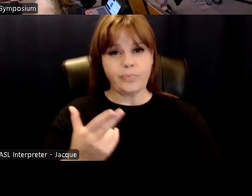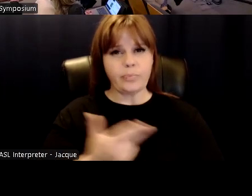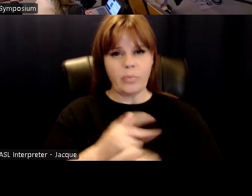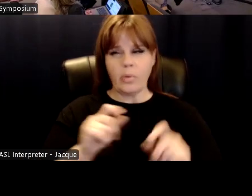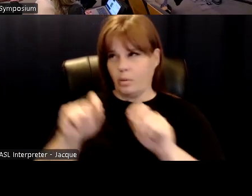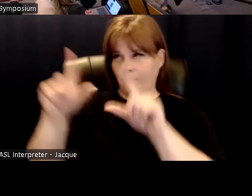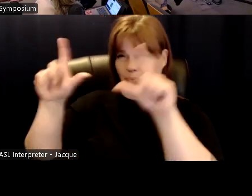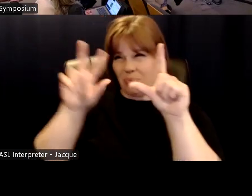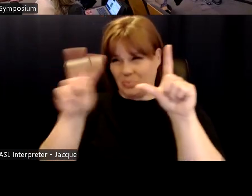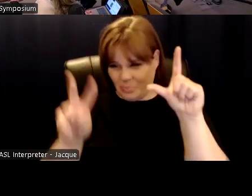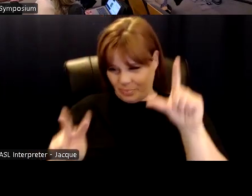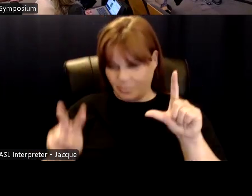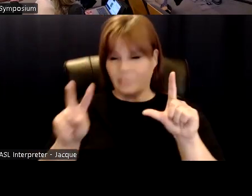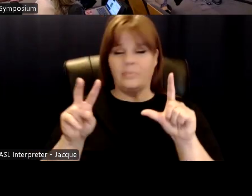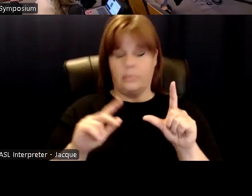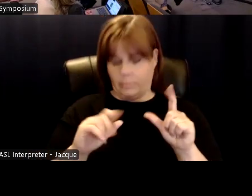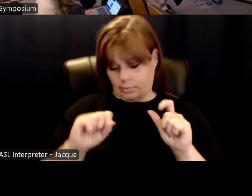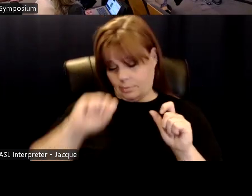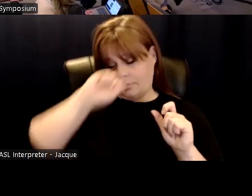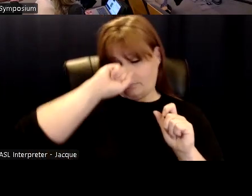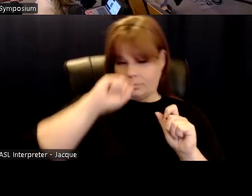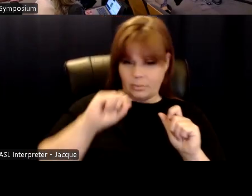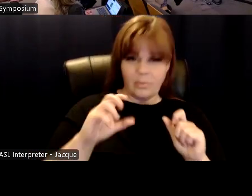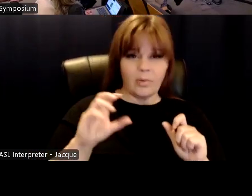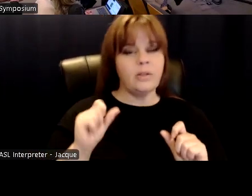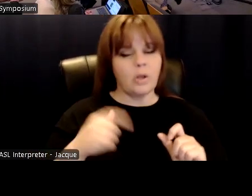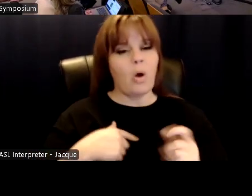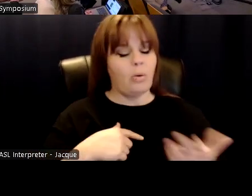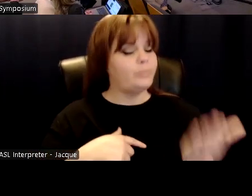and things moving on screens gets me, so that's why I'm holding on to paper.